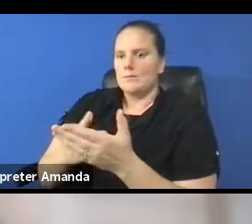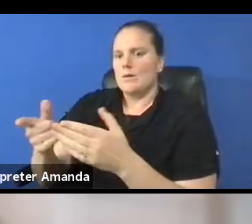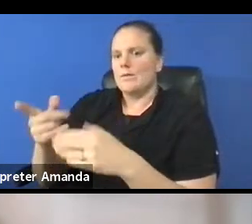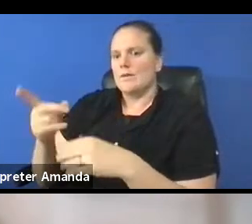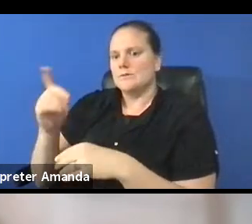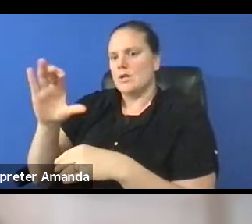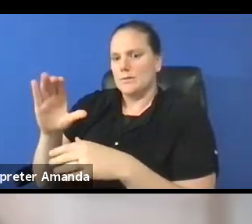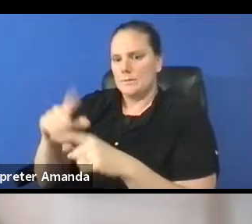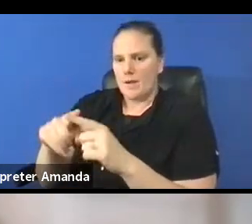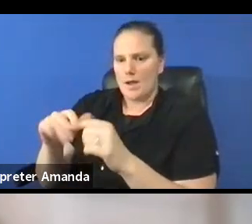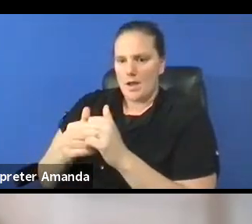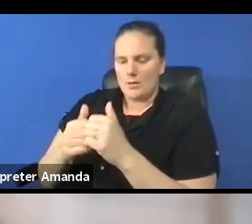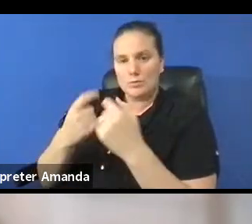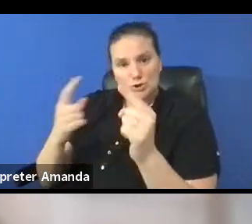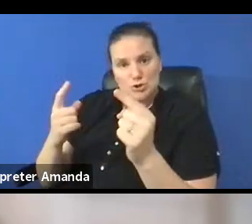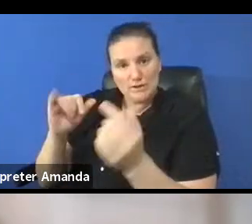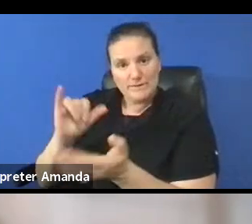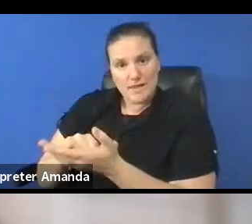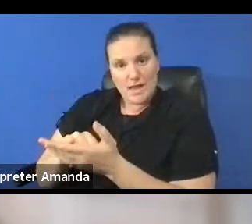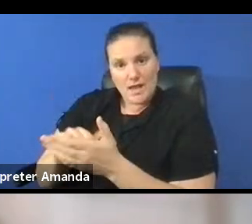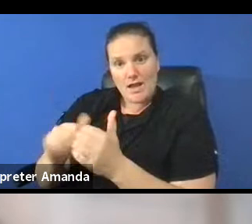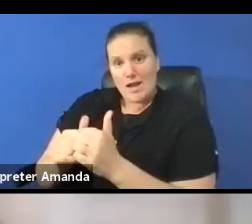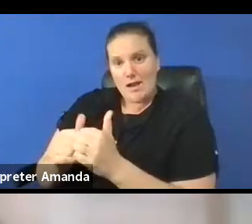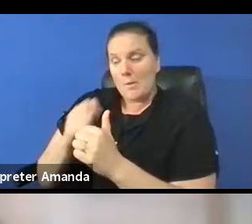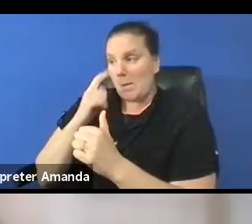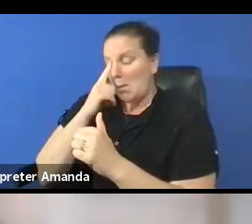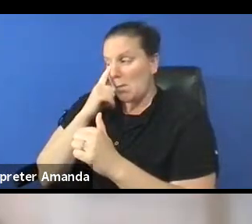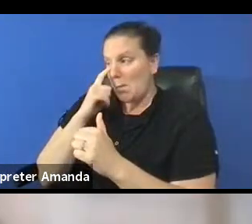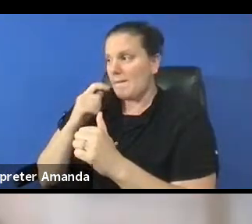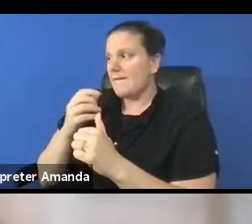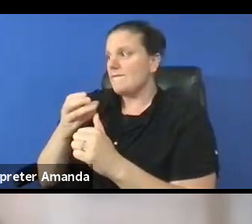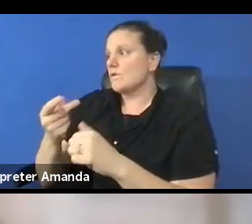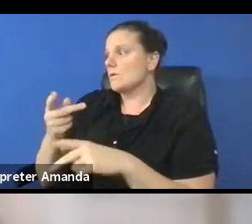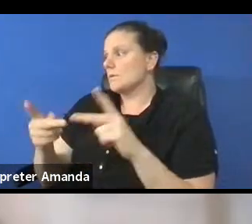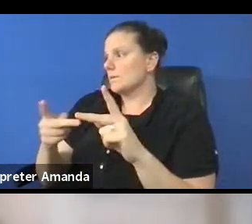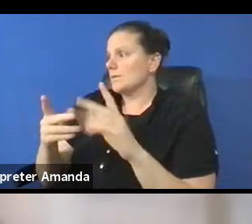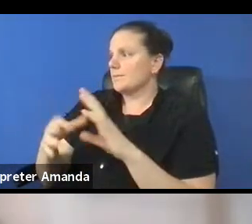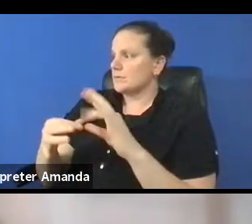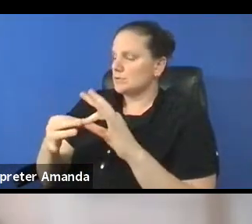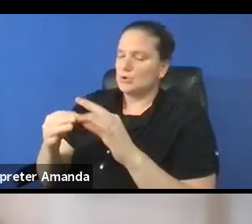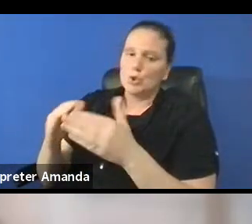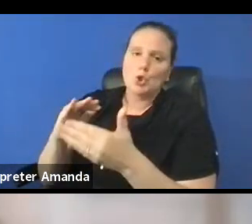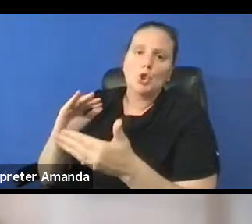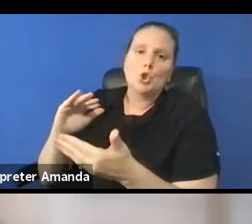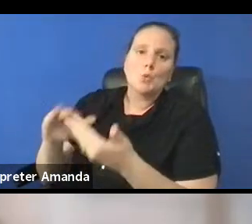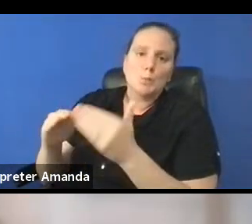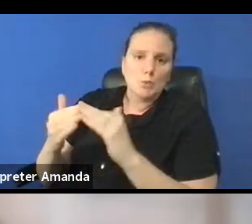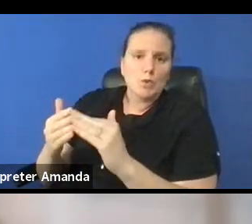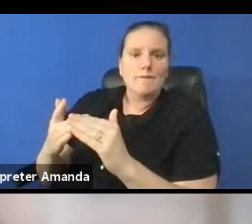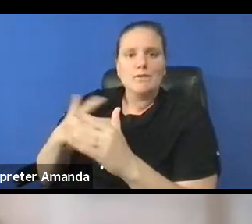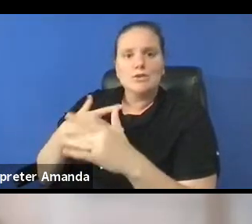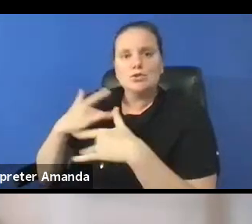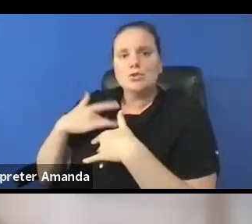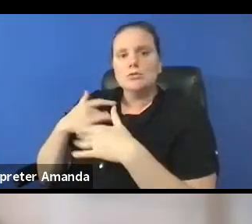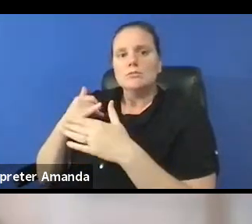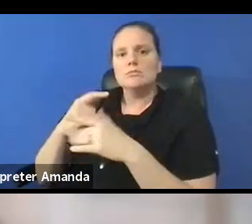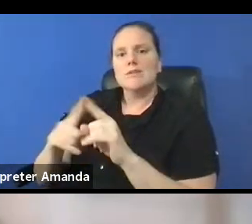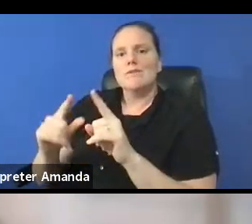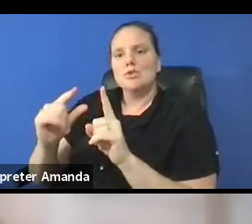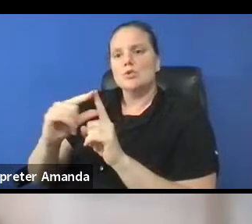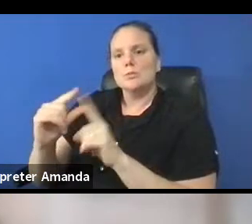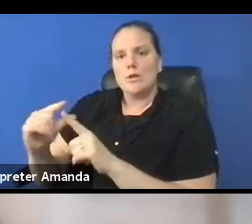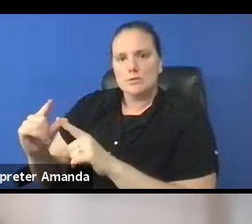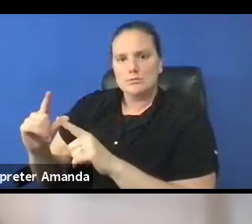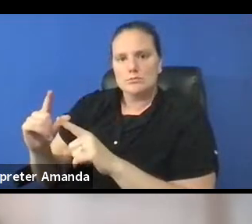we actually achieve that? And a couple people mentioned a concern about communities of concern and some of the different terminology that is